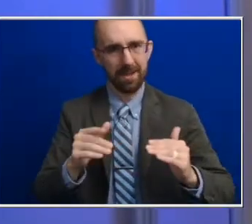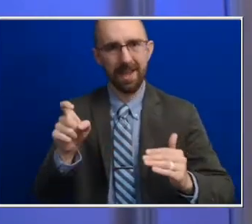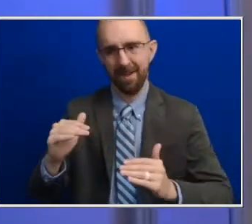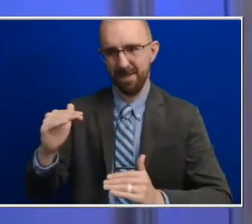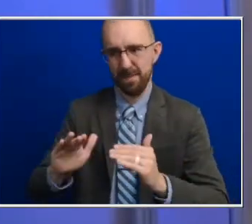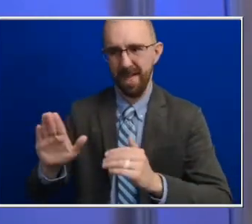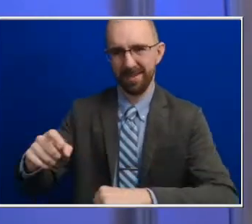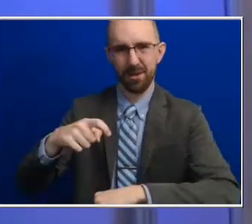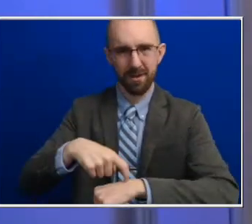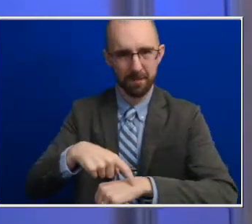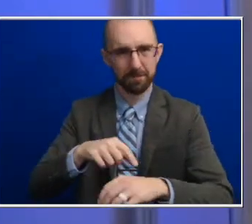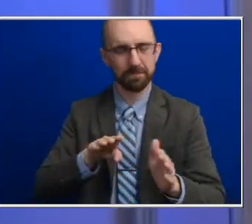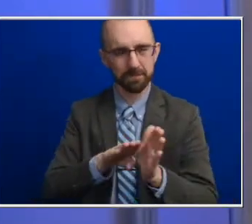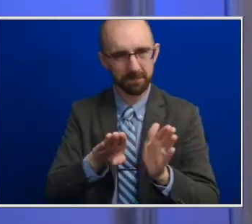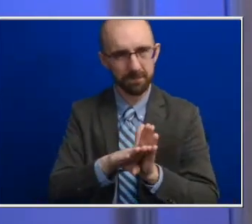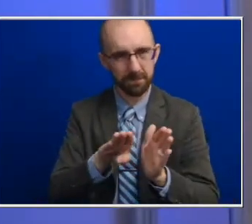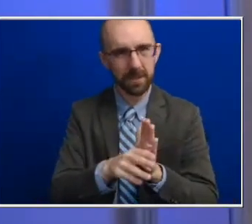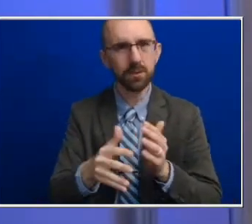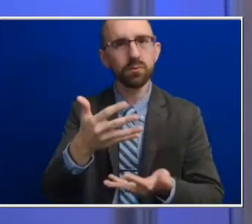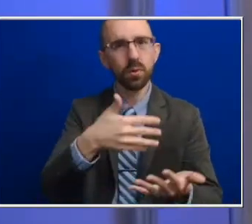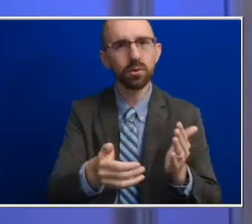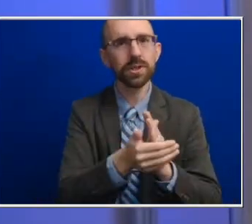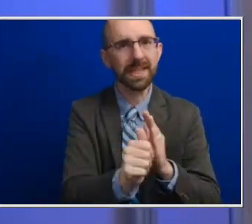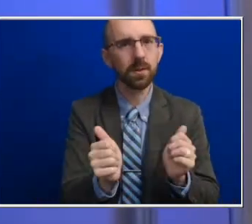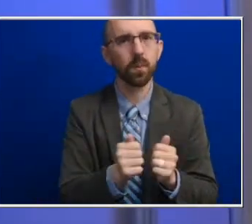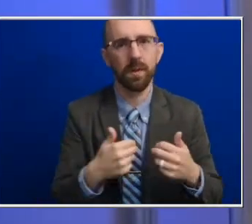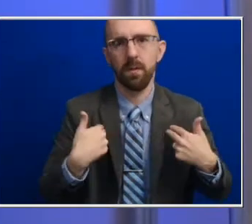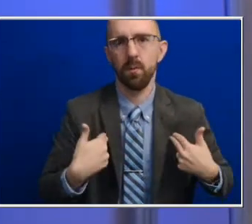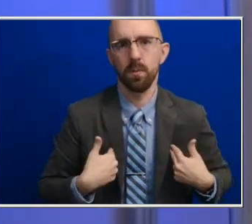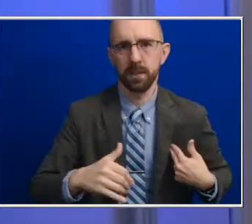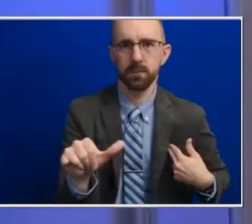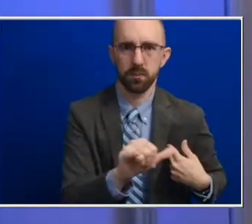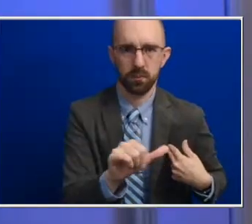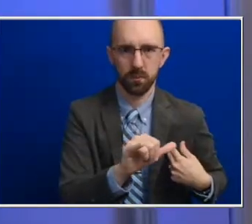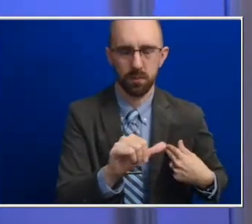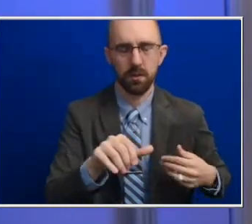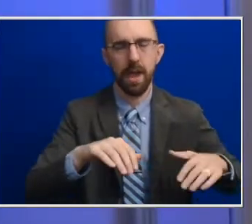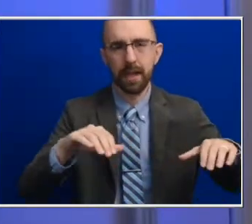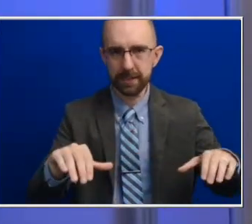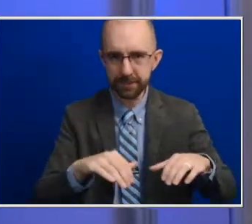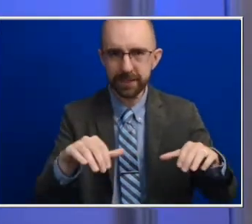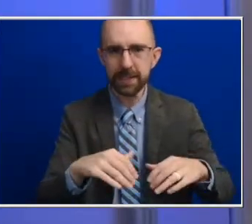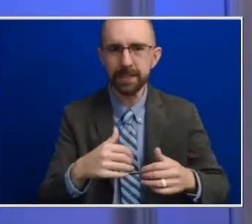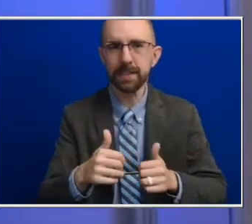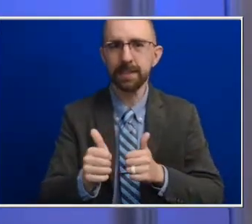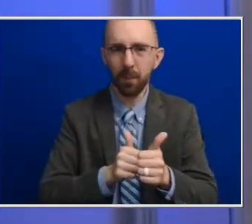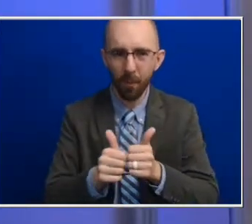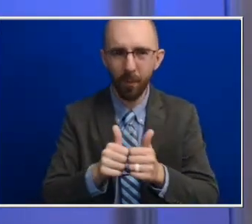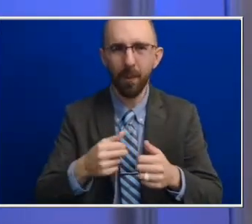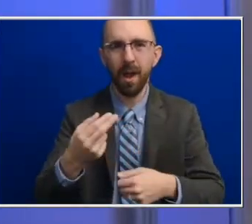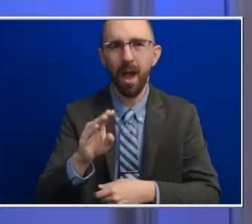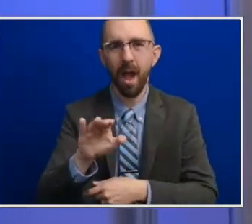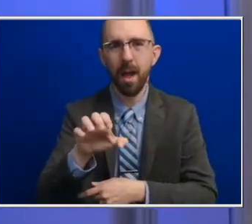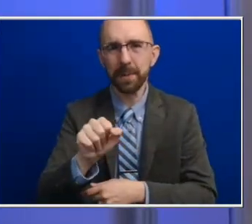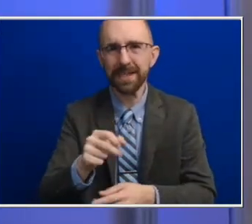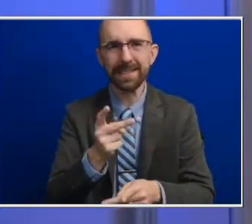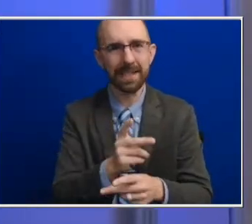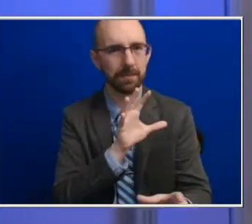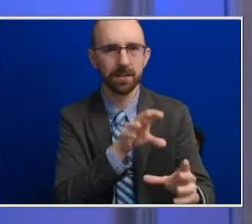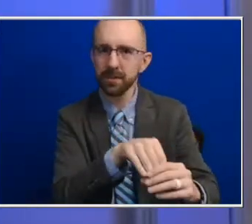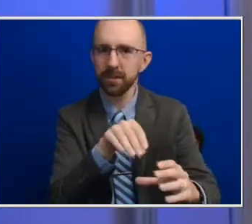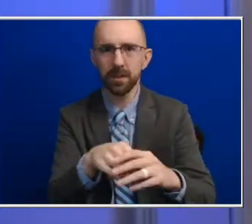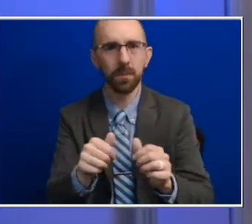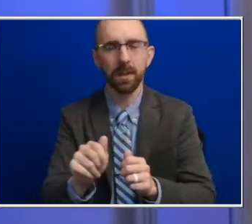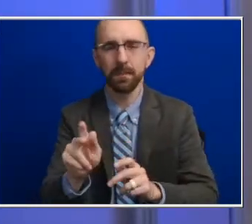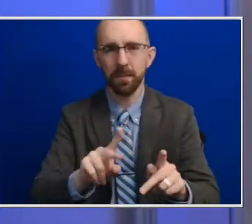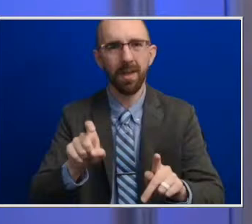develop other social skills with other human beings, other activities and sports and hobbies to keep them engaged, but having some guardrails because